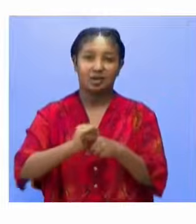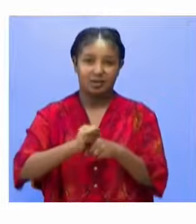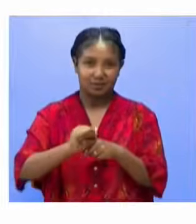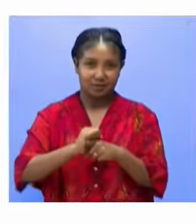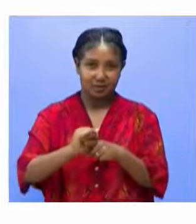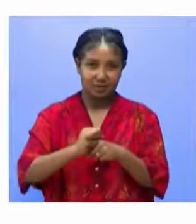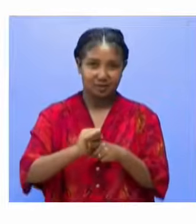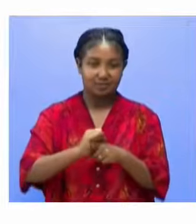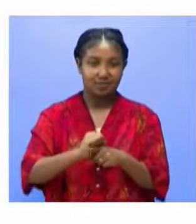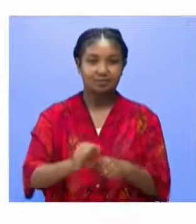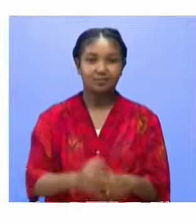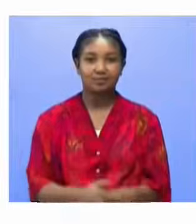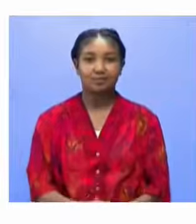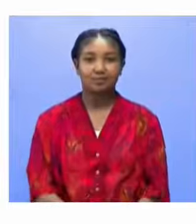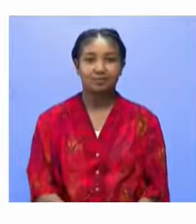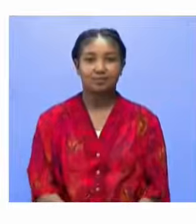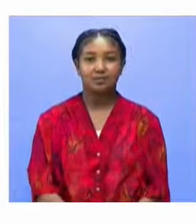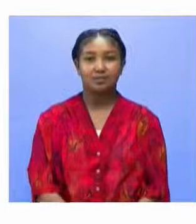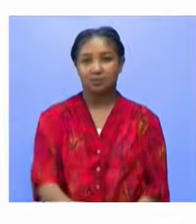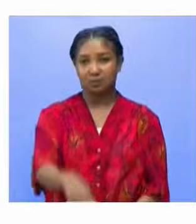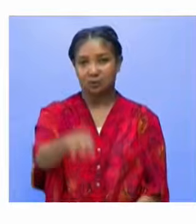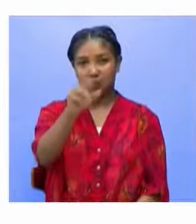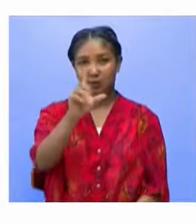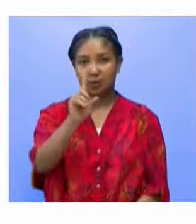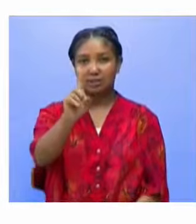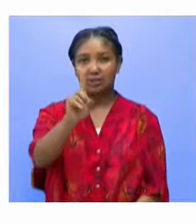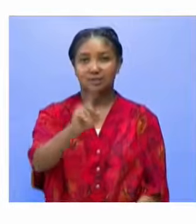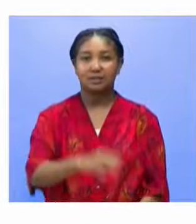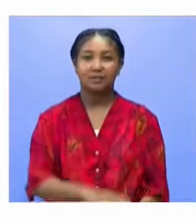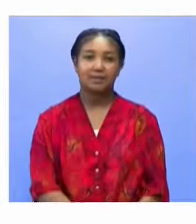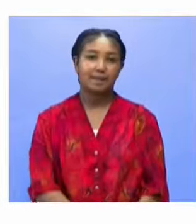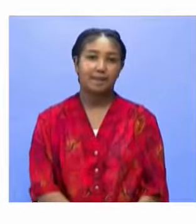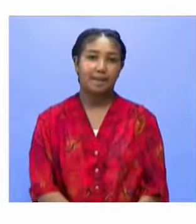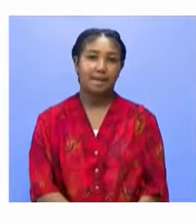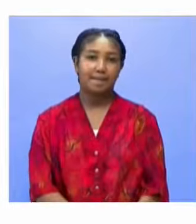Activity 1.